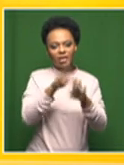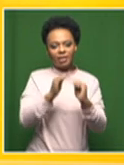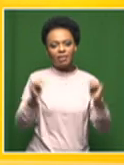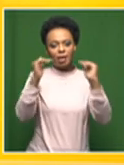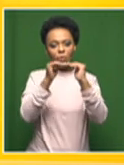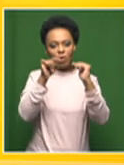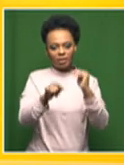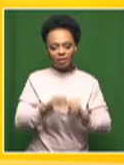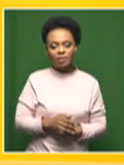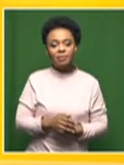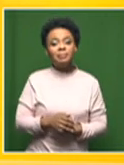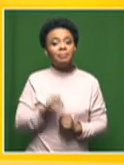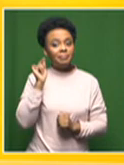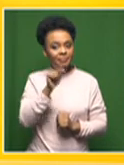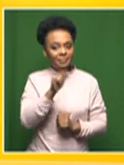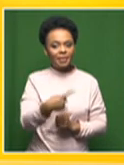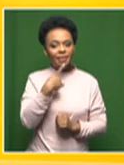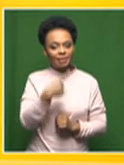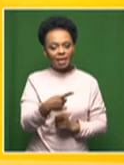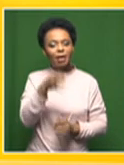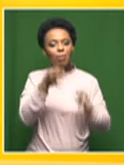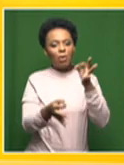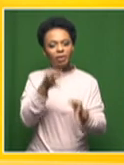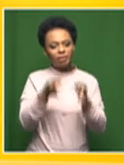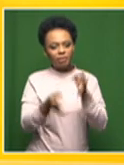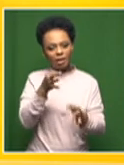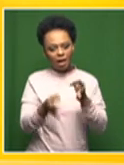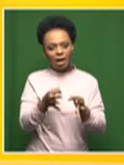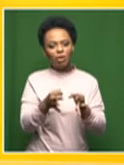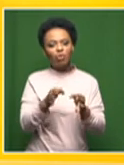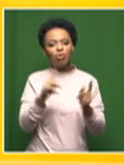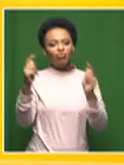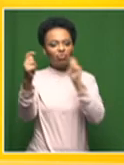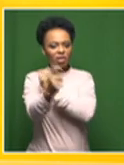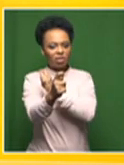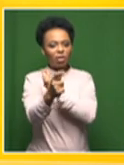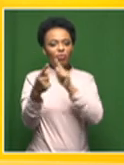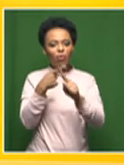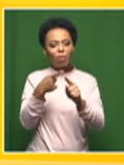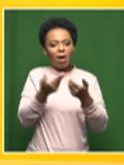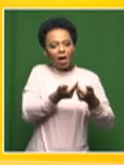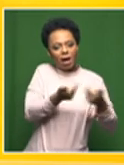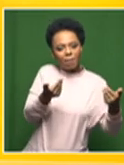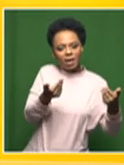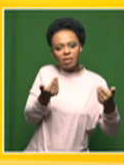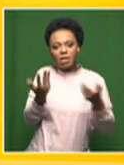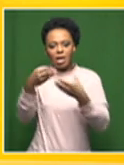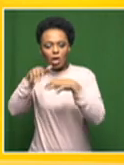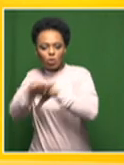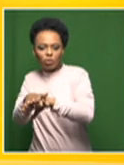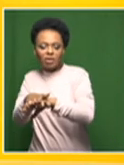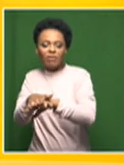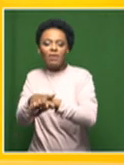CANRAD, says that the relatively peaceful political transition from apartheid to an inclusive democracy